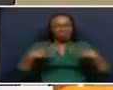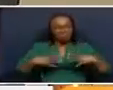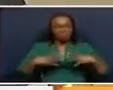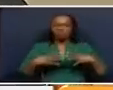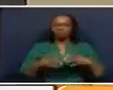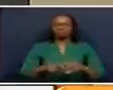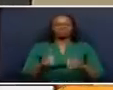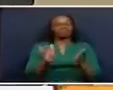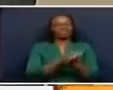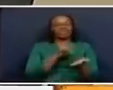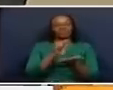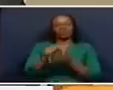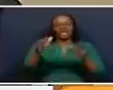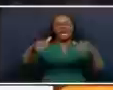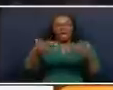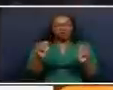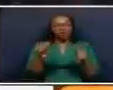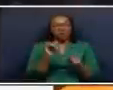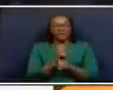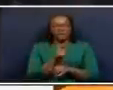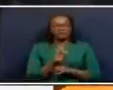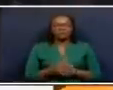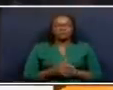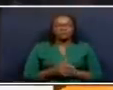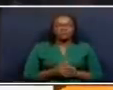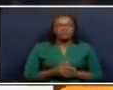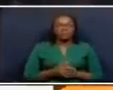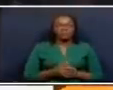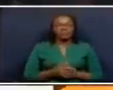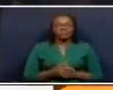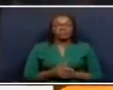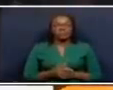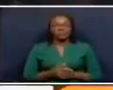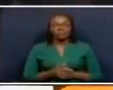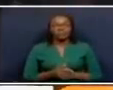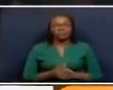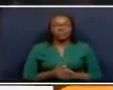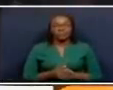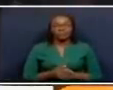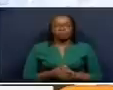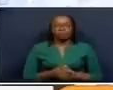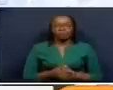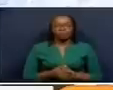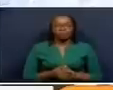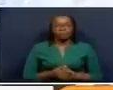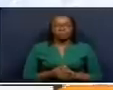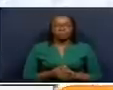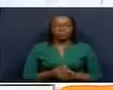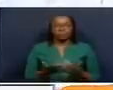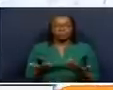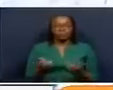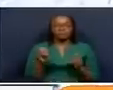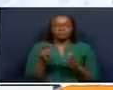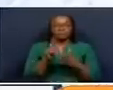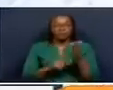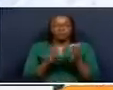the ability for us to do that. Yeah, waters it down. That's a very good point. Very good point. PLO, what if, as Kamotho